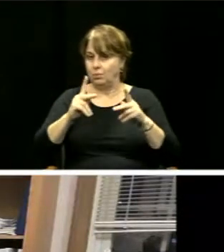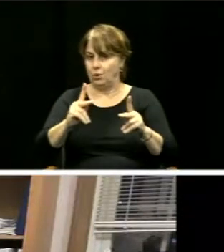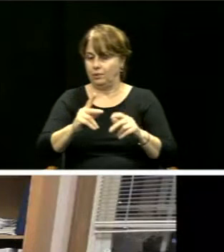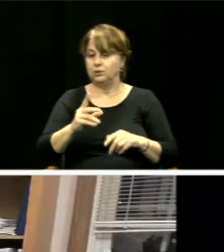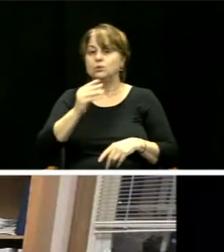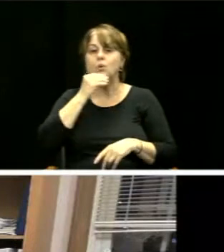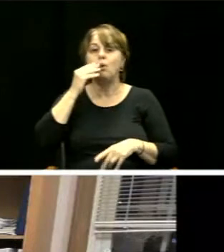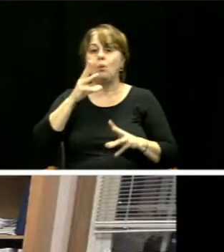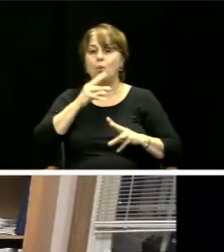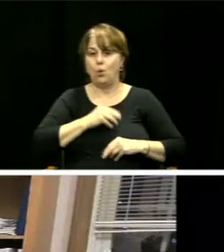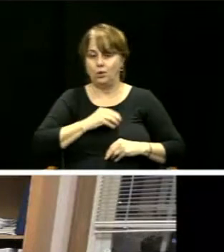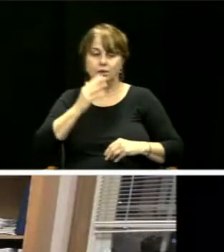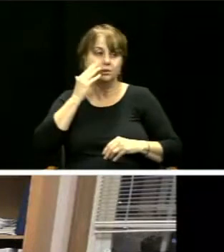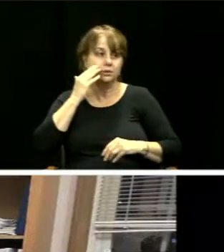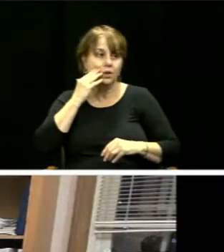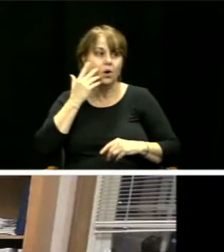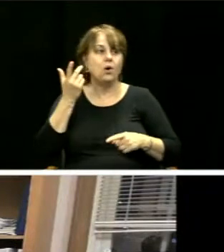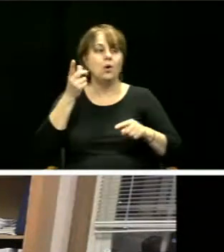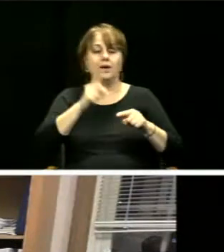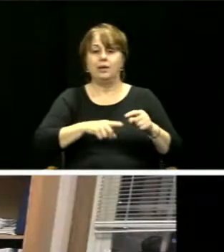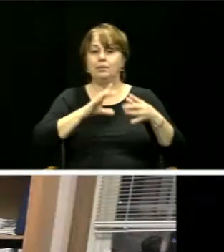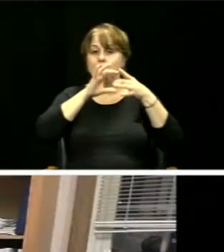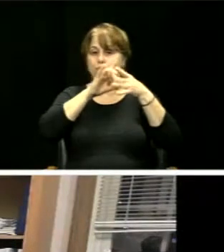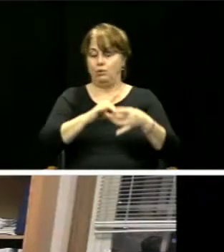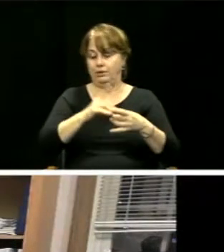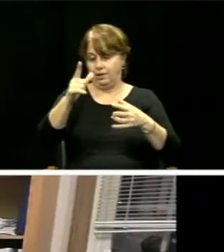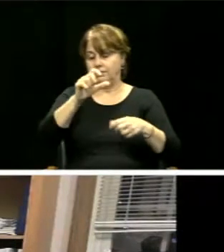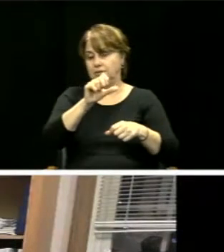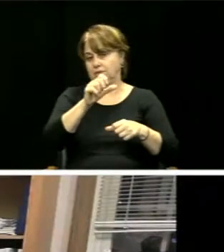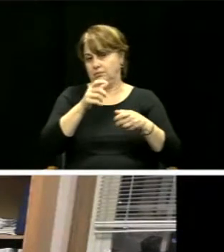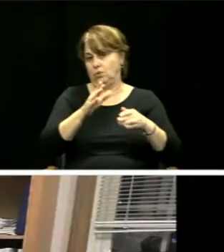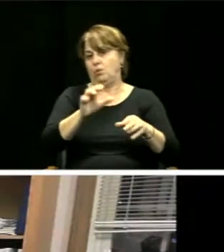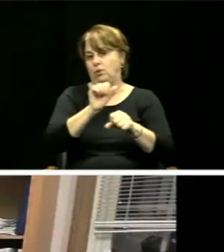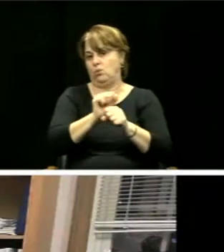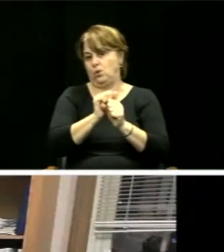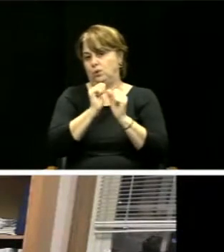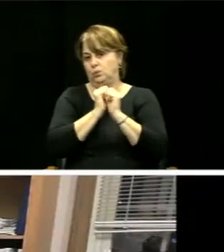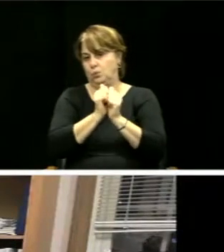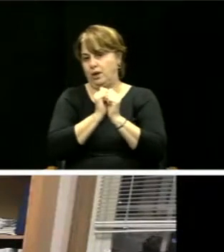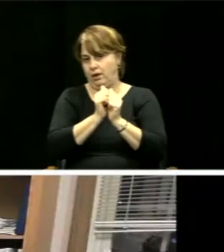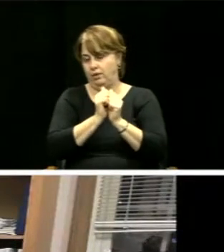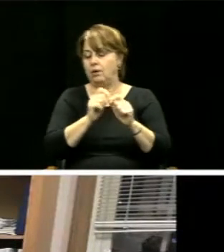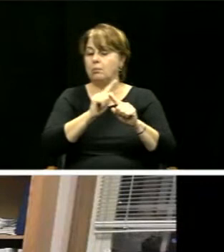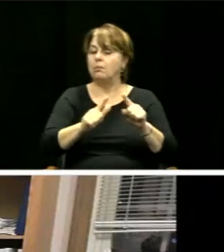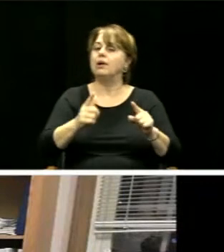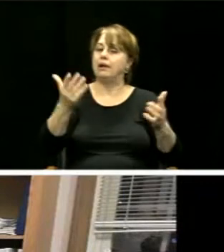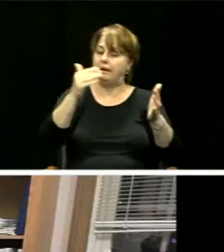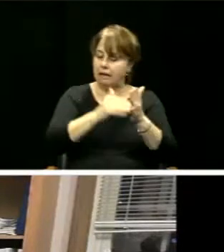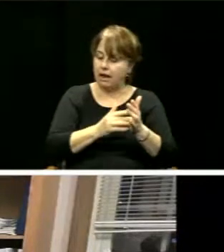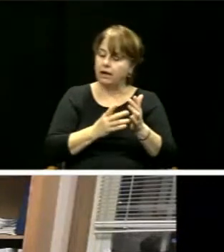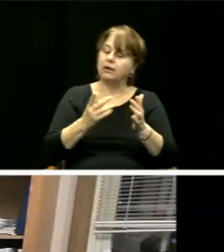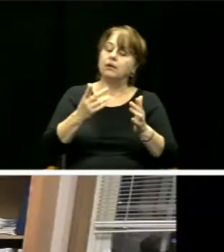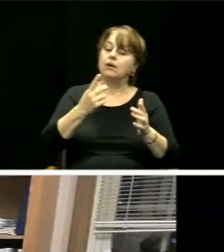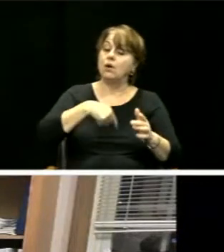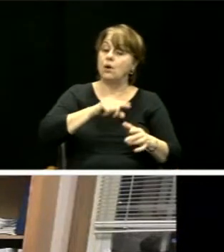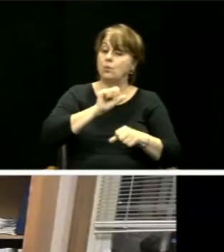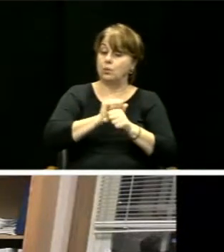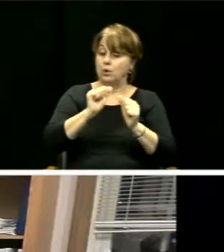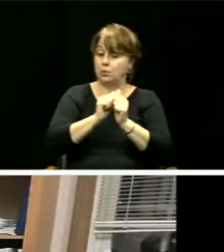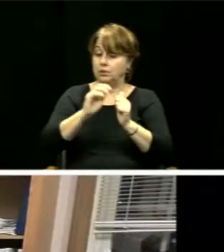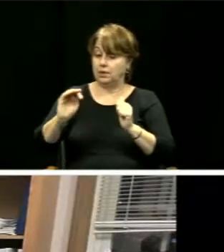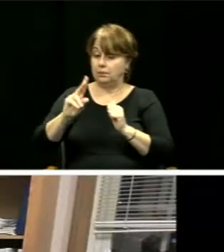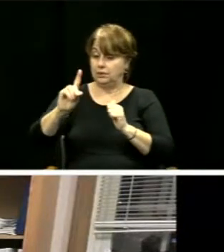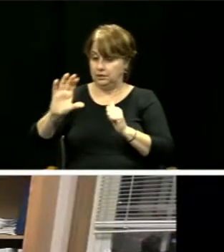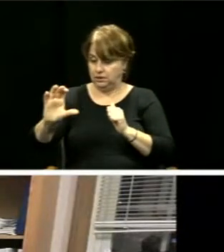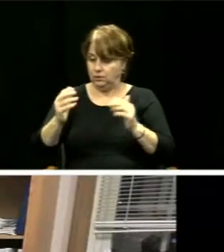a drainage nuisance, and this is the path forward if there's a problem. But we are working with the MDC to try and come to common ground to move